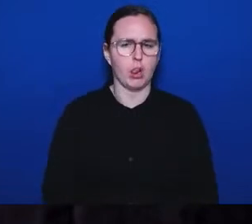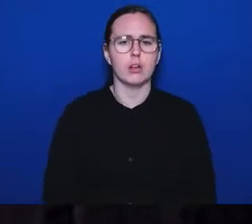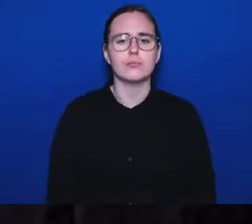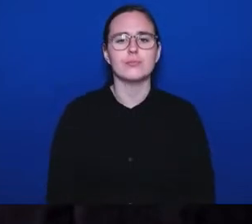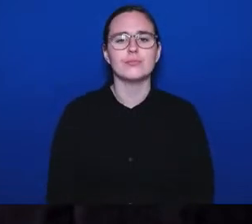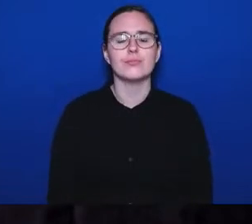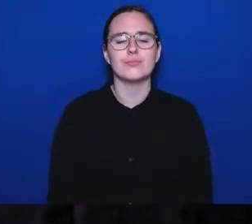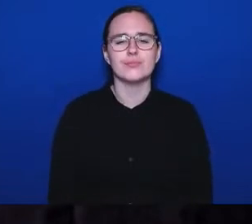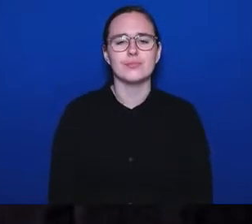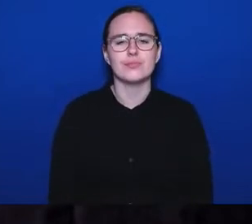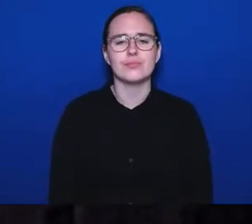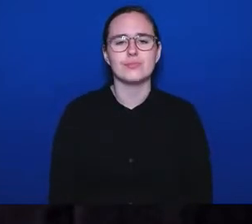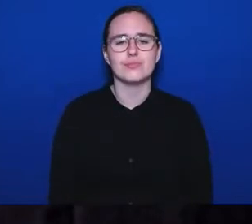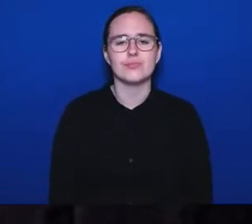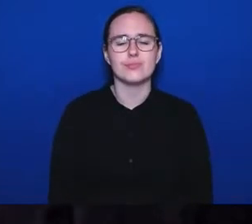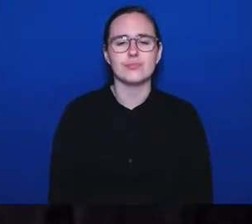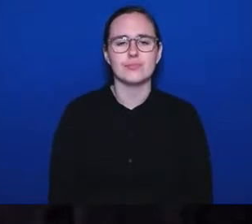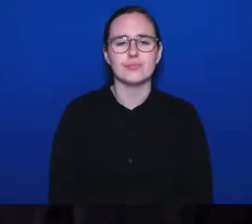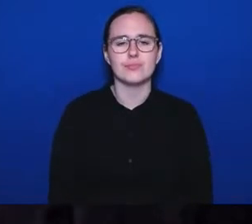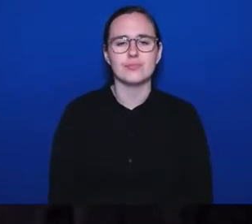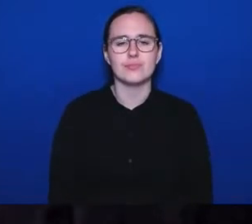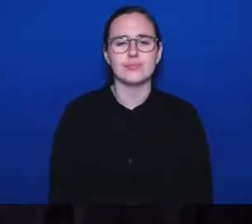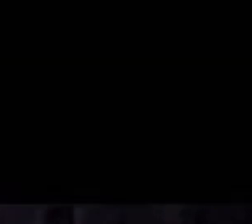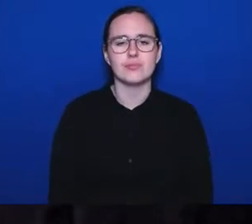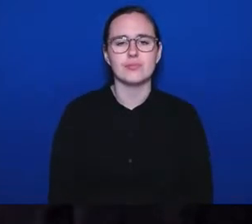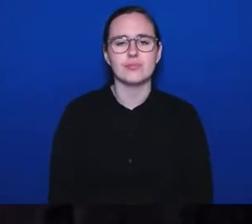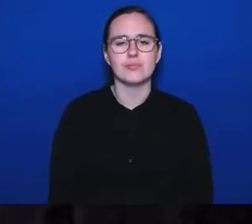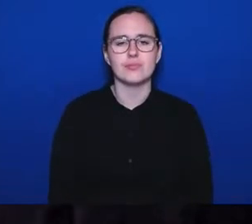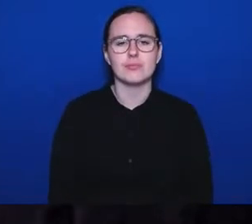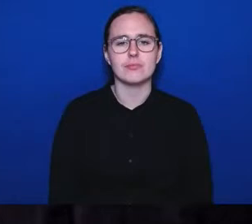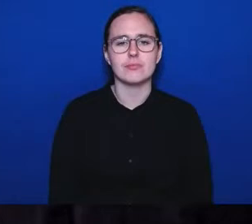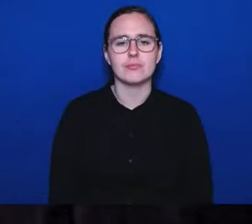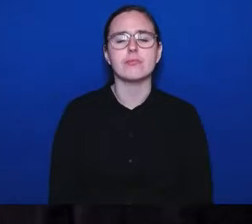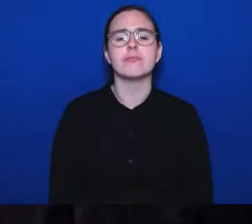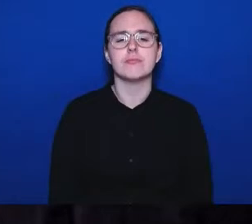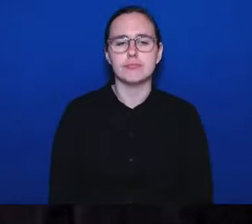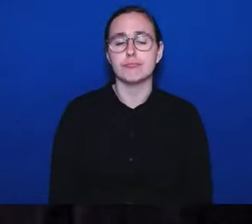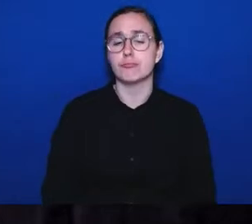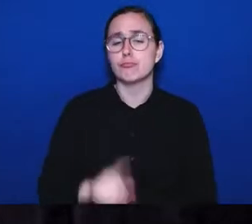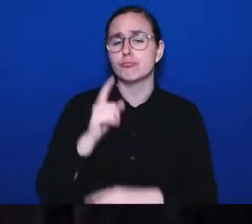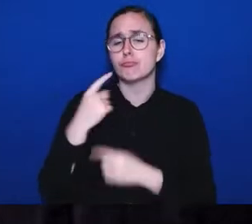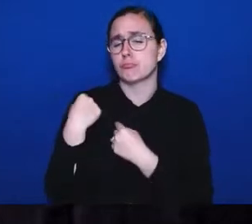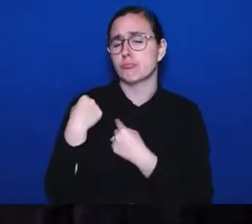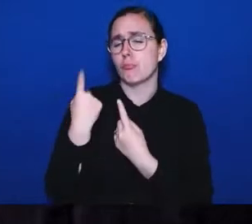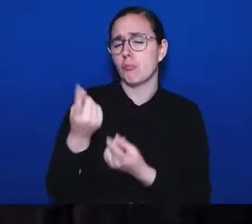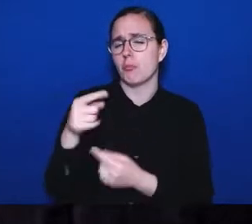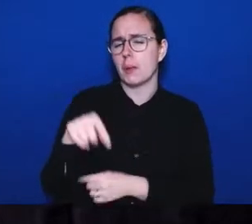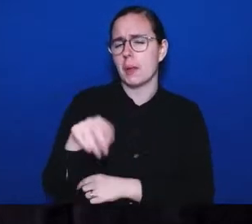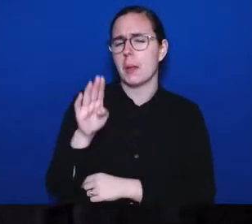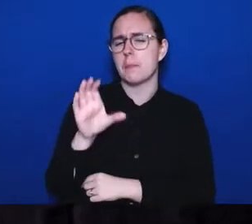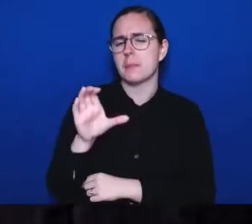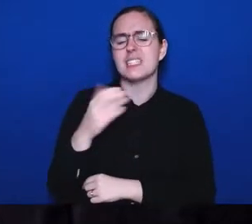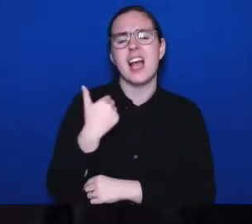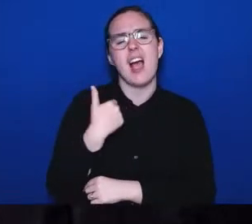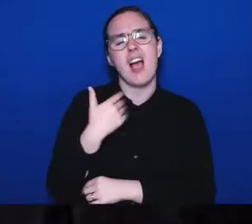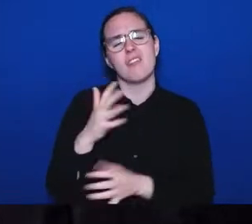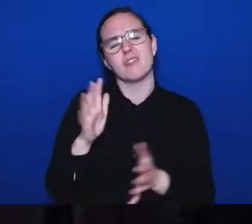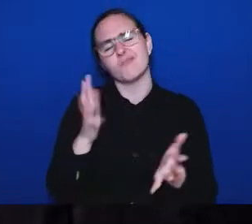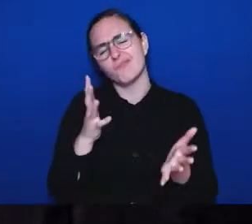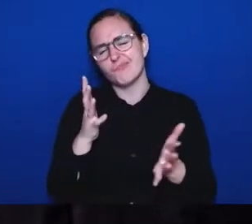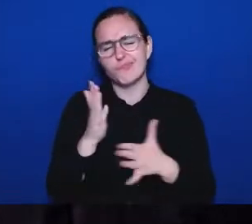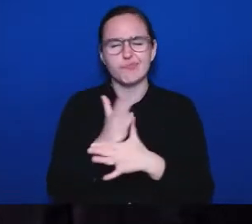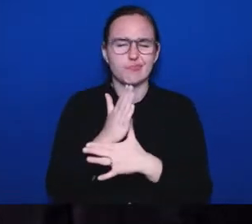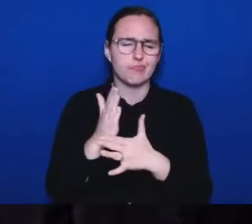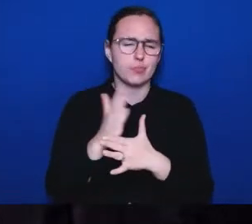difficult in the 2,000 family practices, less so in the UPCCs or the health authority clinics,